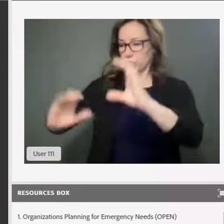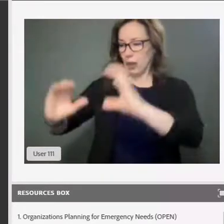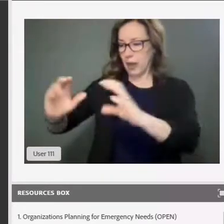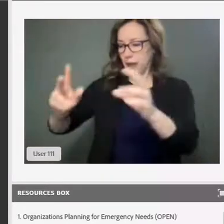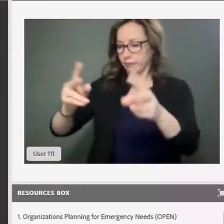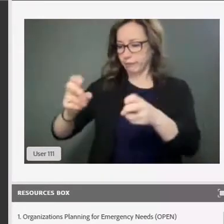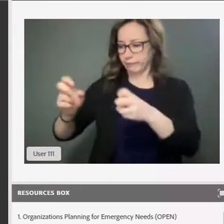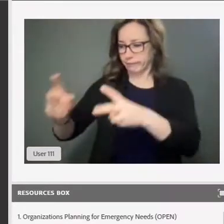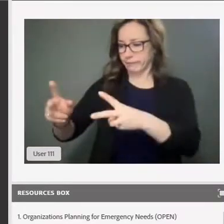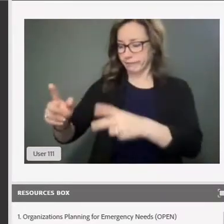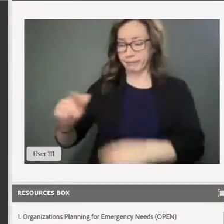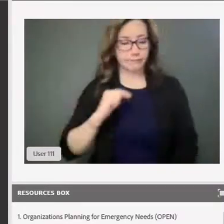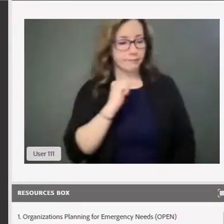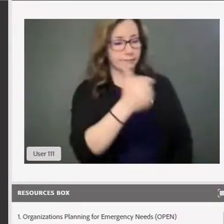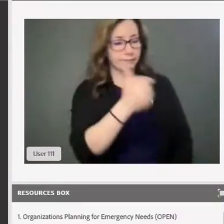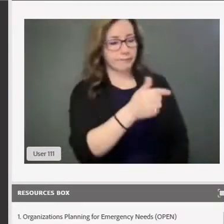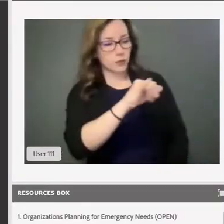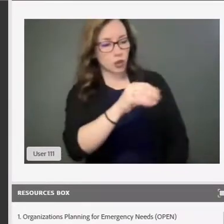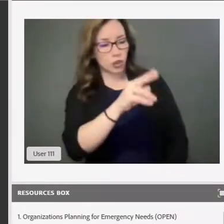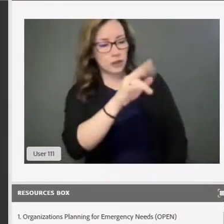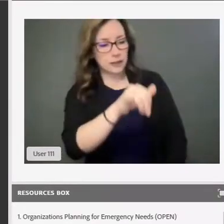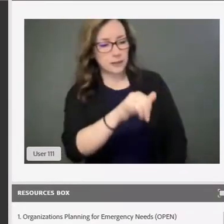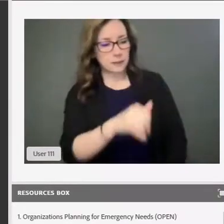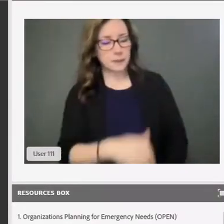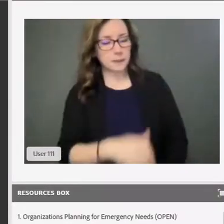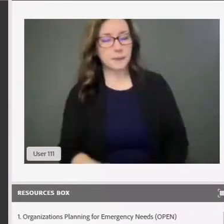Ginny, back to you.